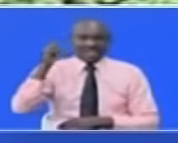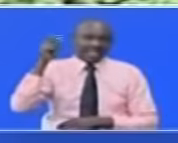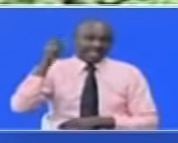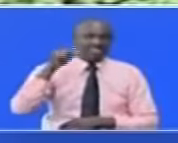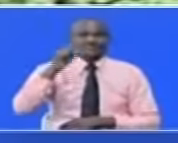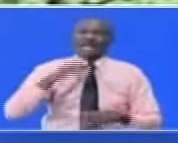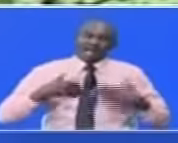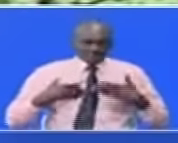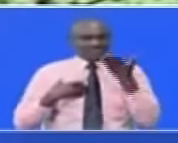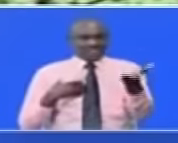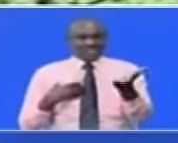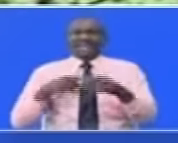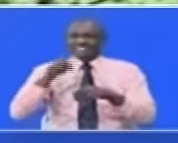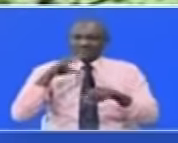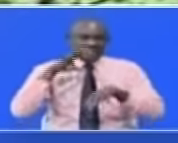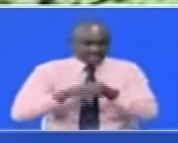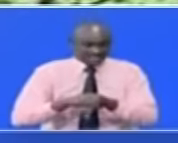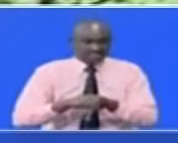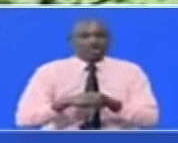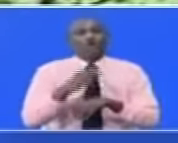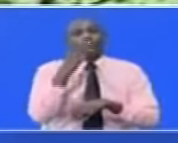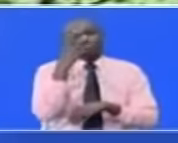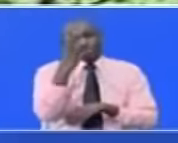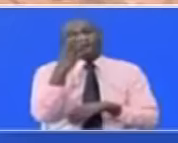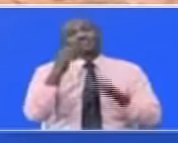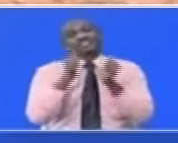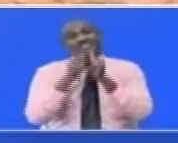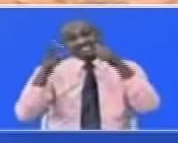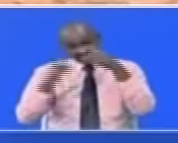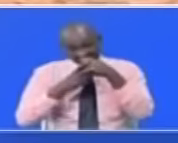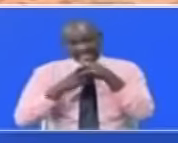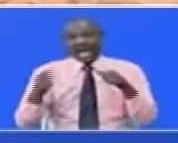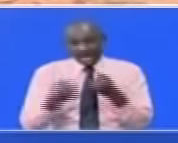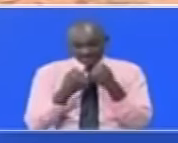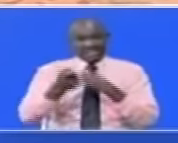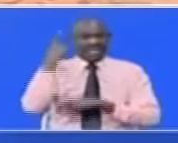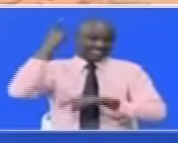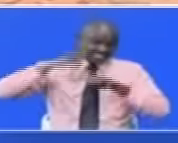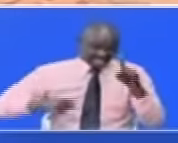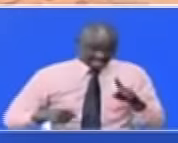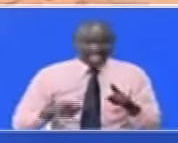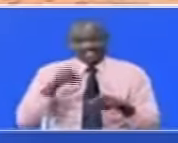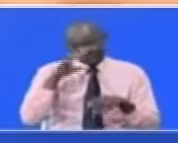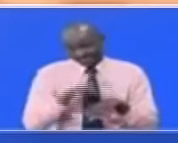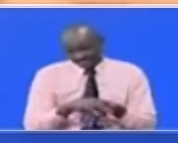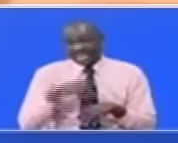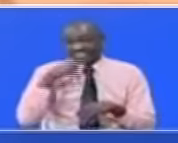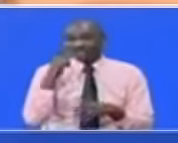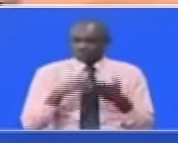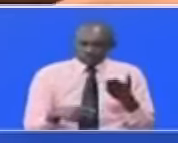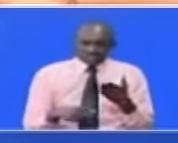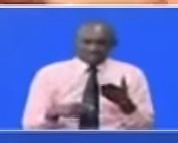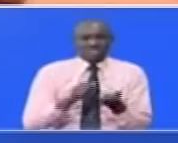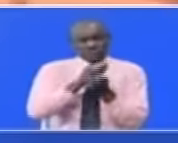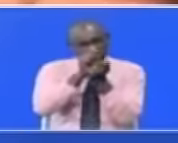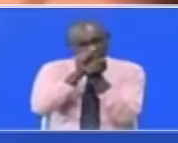Loreto Limuru. She scored 417 in the KCPE results that were released last year. She too says adjusting